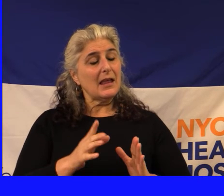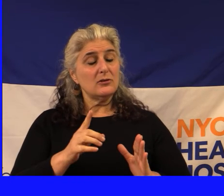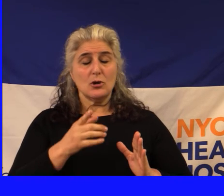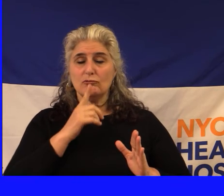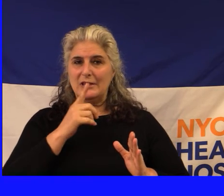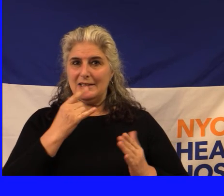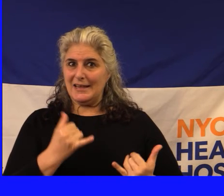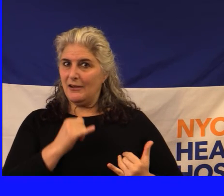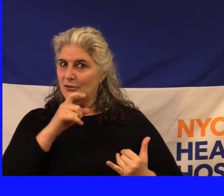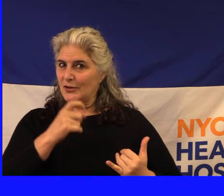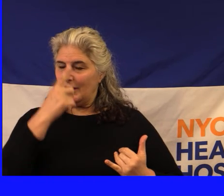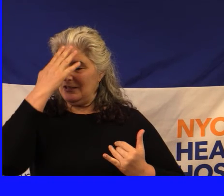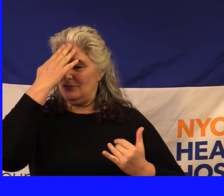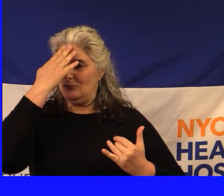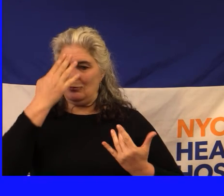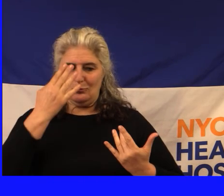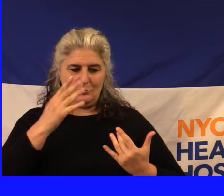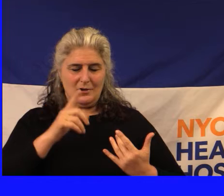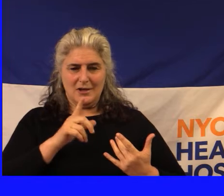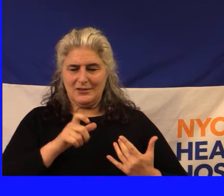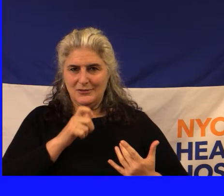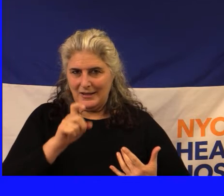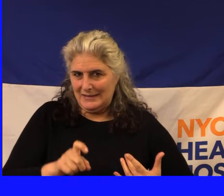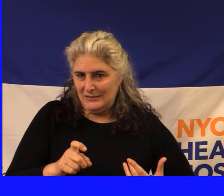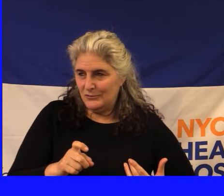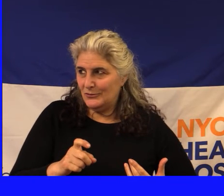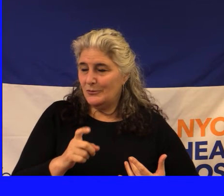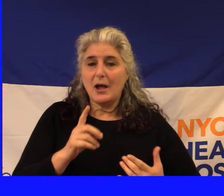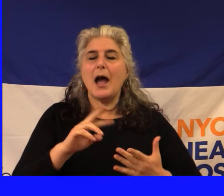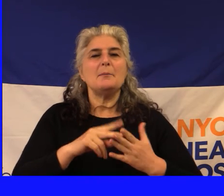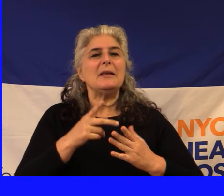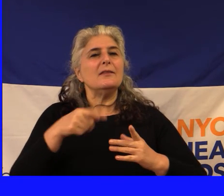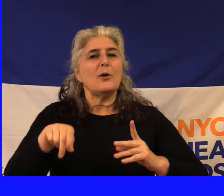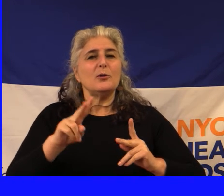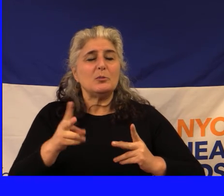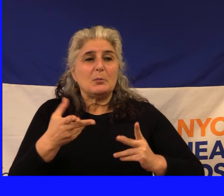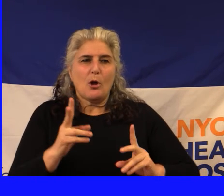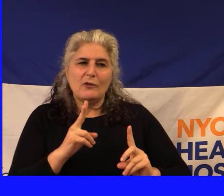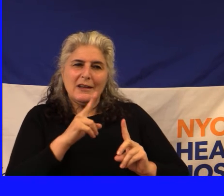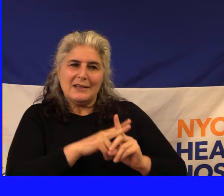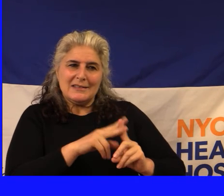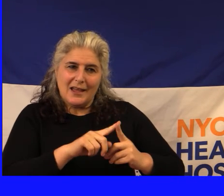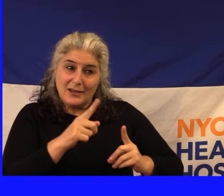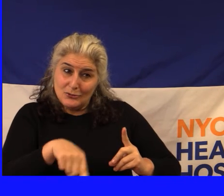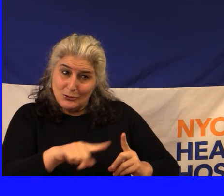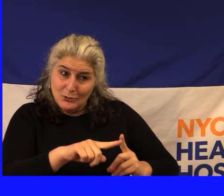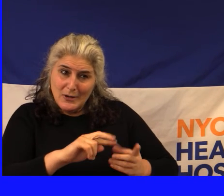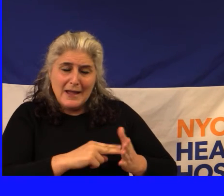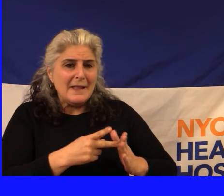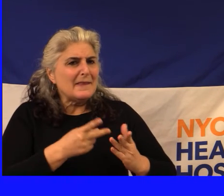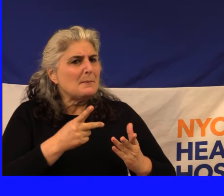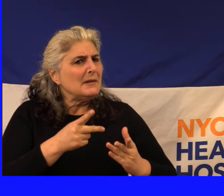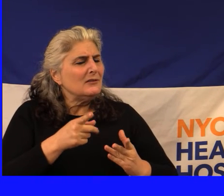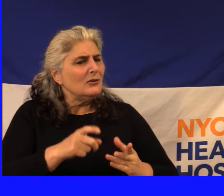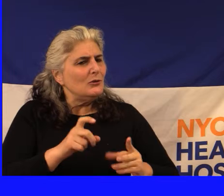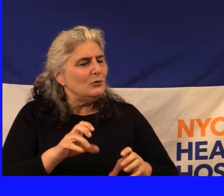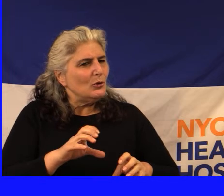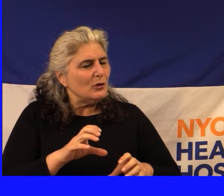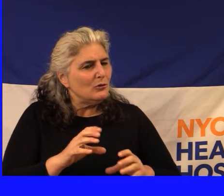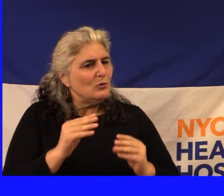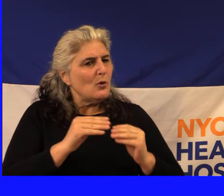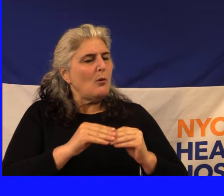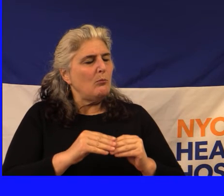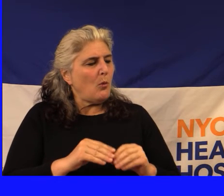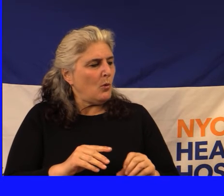to worry about where they get their, I mean, they already assigned to you. Does that allow you to do more activities that are outside the healthcare